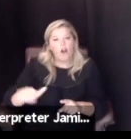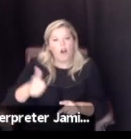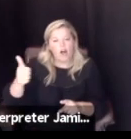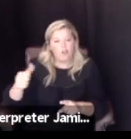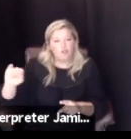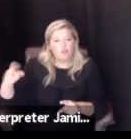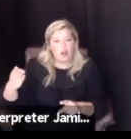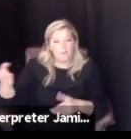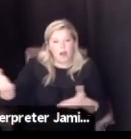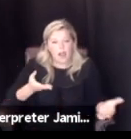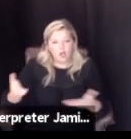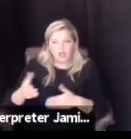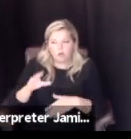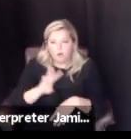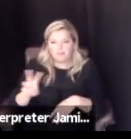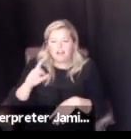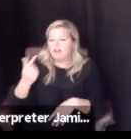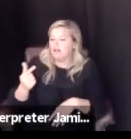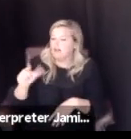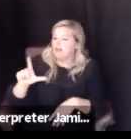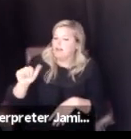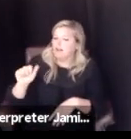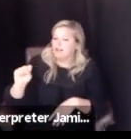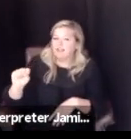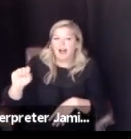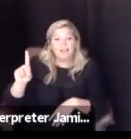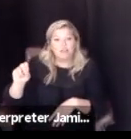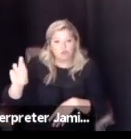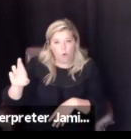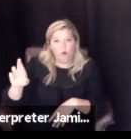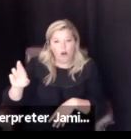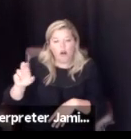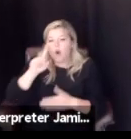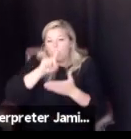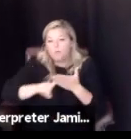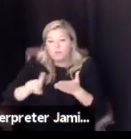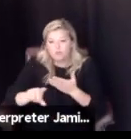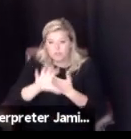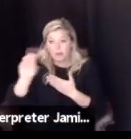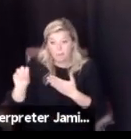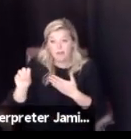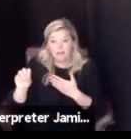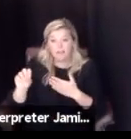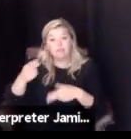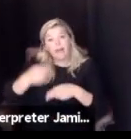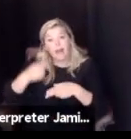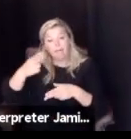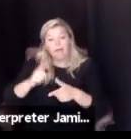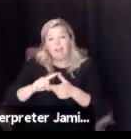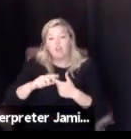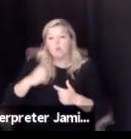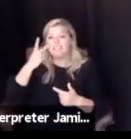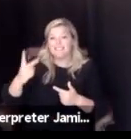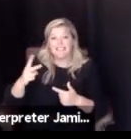hiring. Glassdoor is where I'm talking about. Go on Glassdoor, research a company, and you'll see employees, they grade